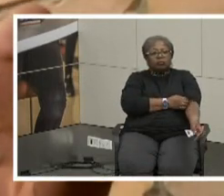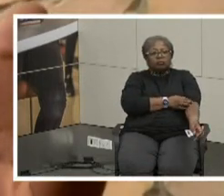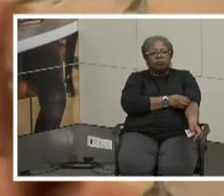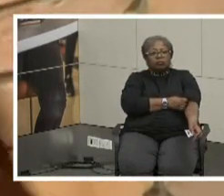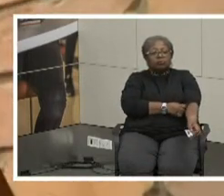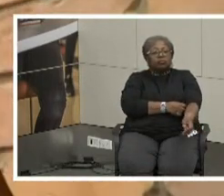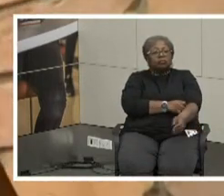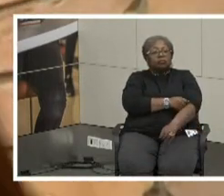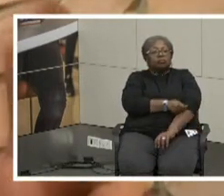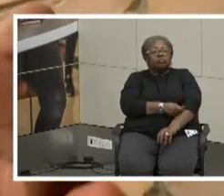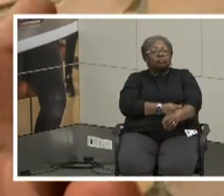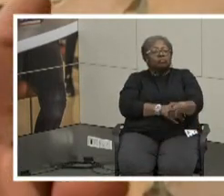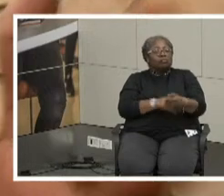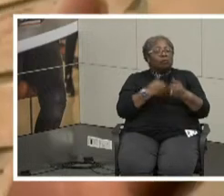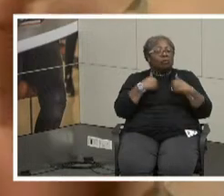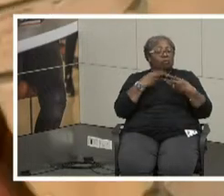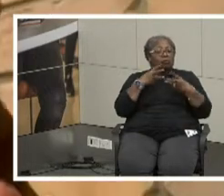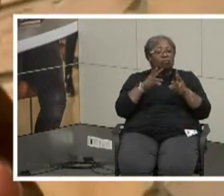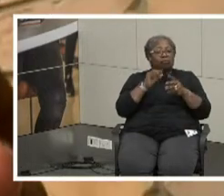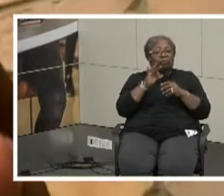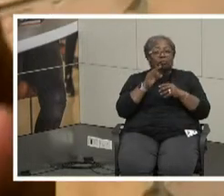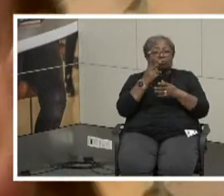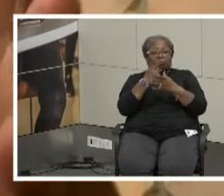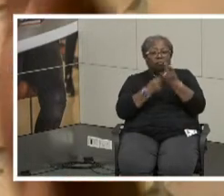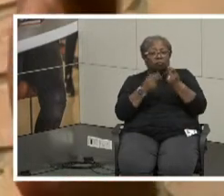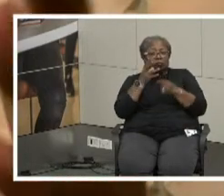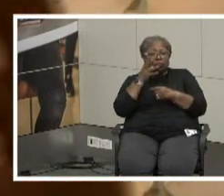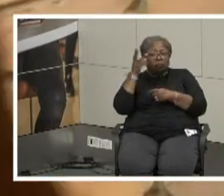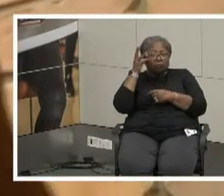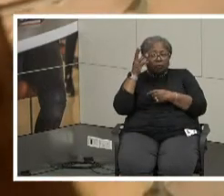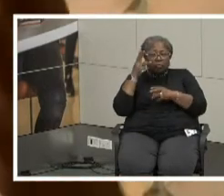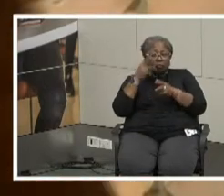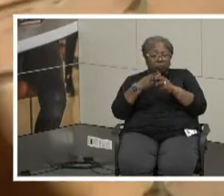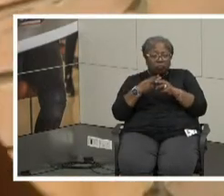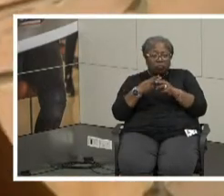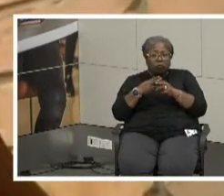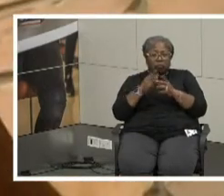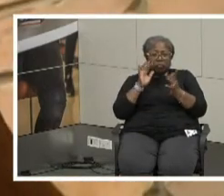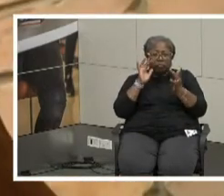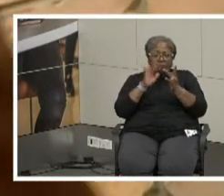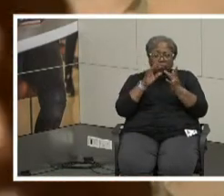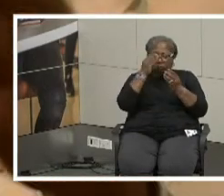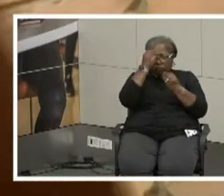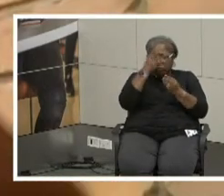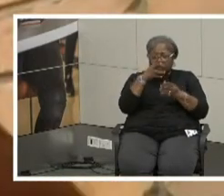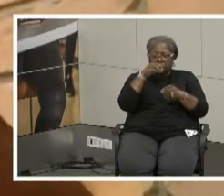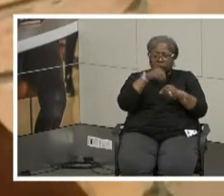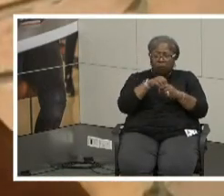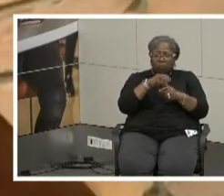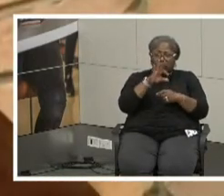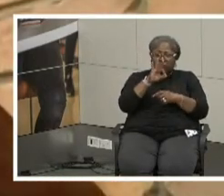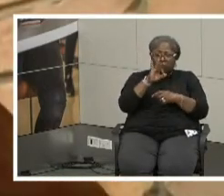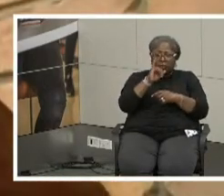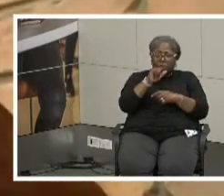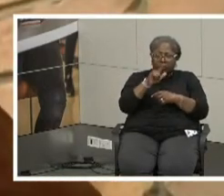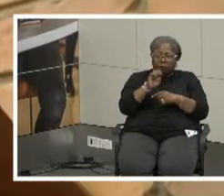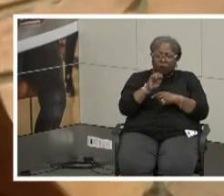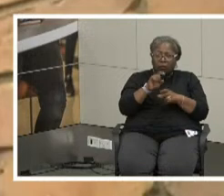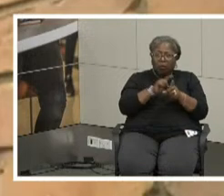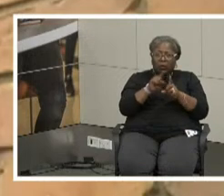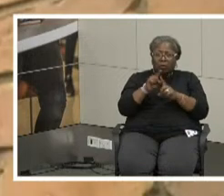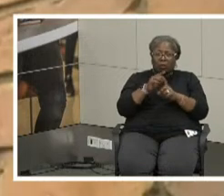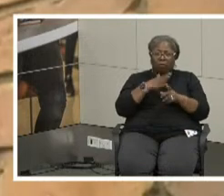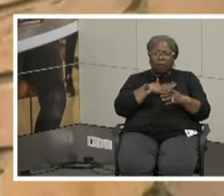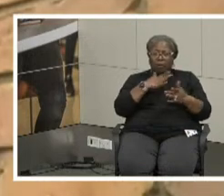a way to determine whether both parents names and contact information or in the file U my